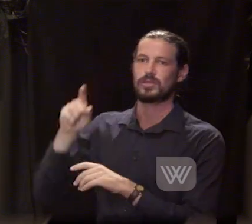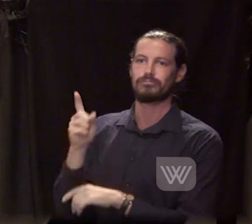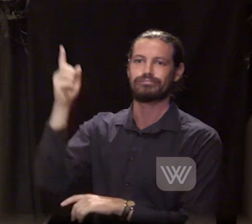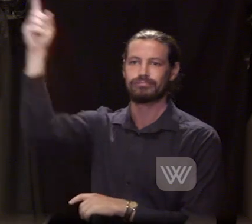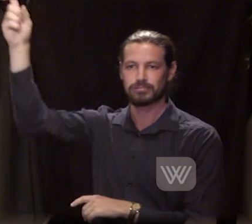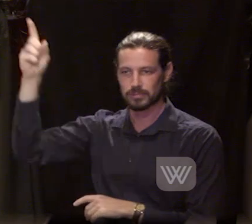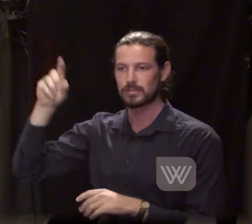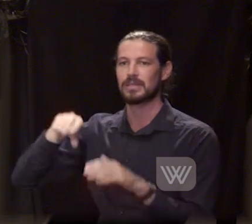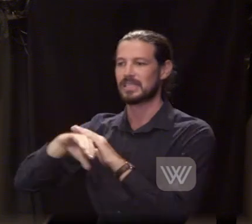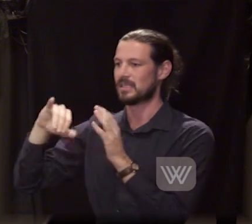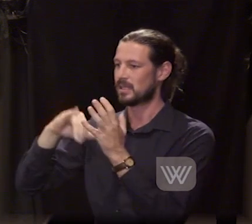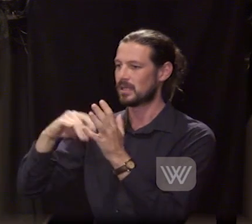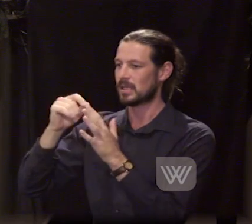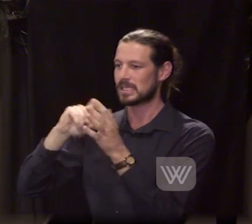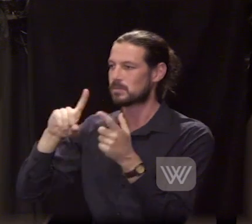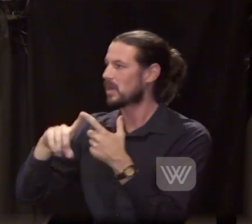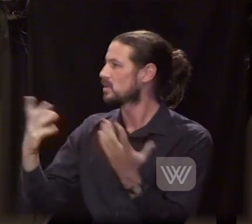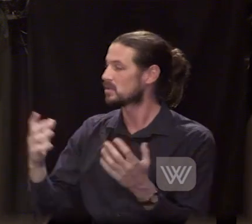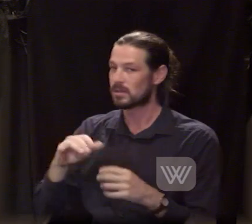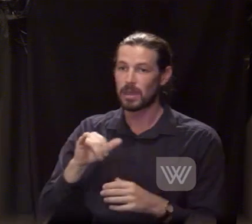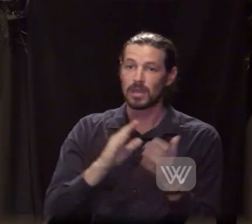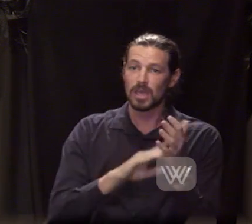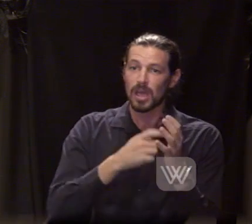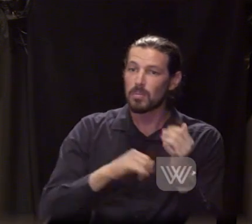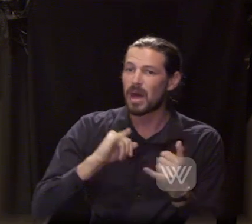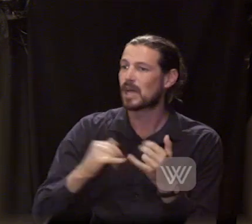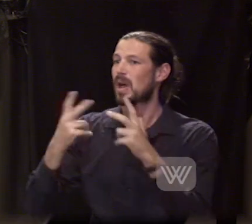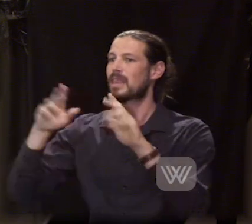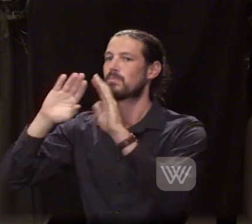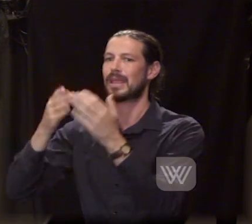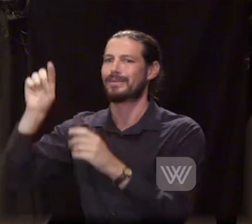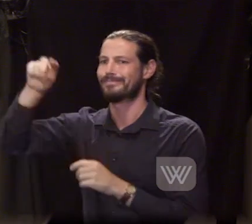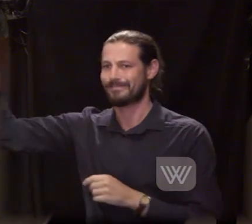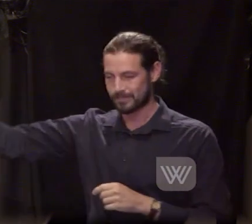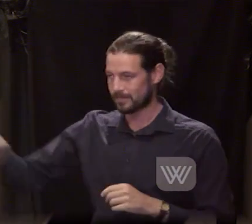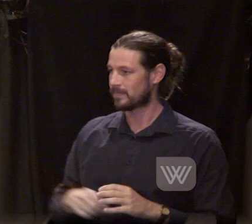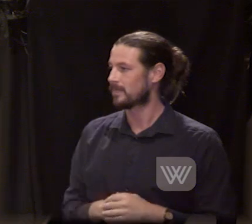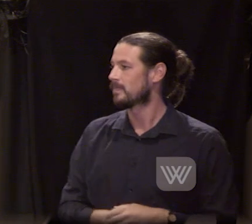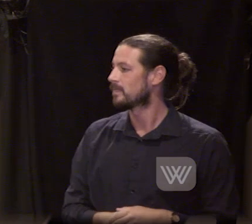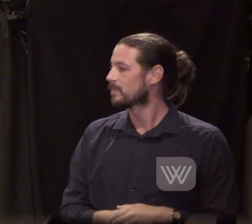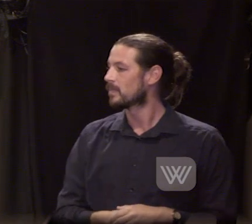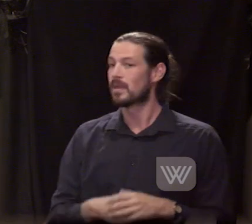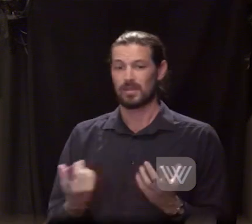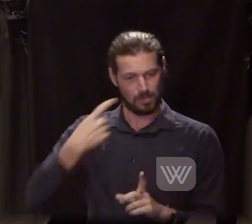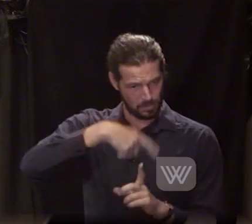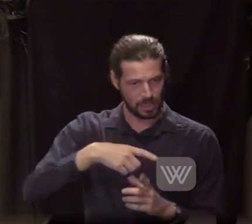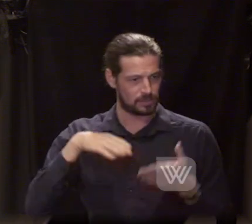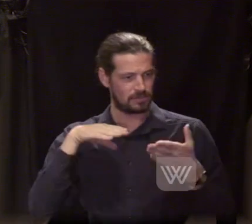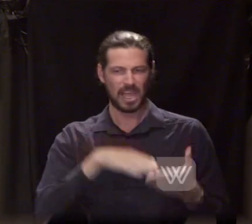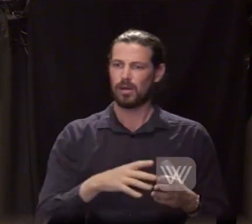to deep space, whether it's Mars or beyond. And also, all the research is applicable to places on Earth as well.